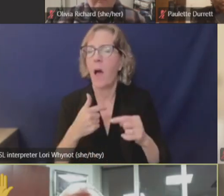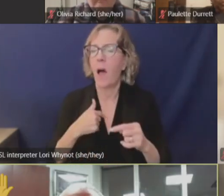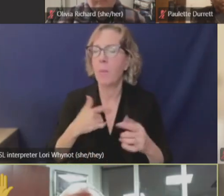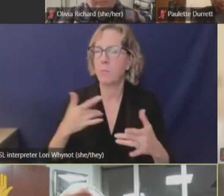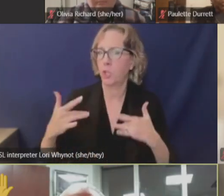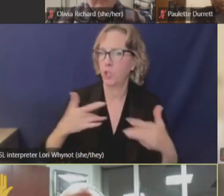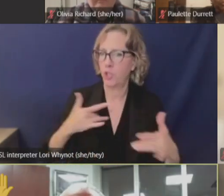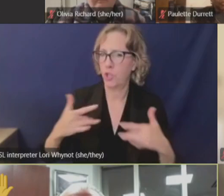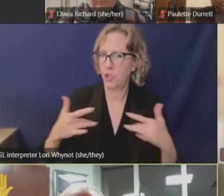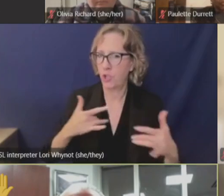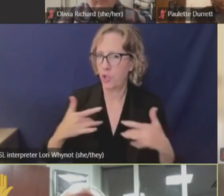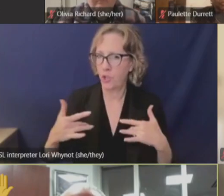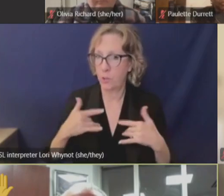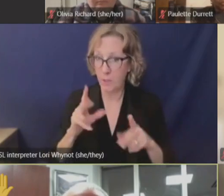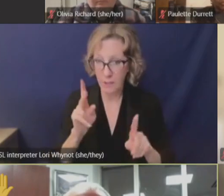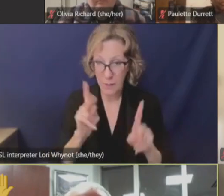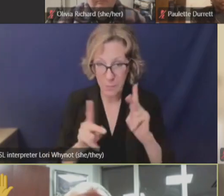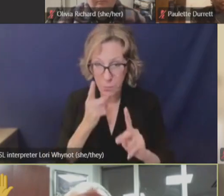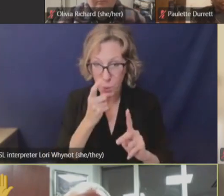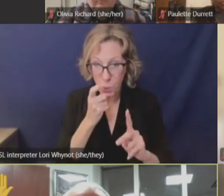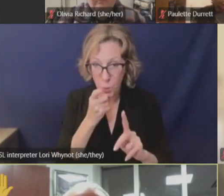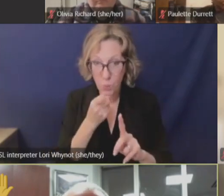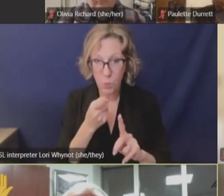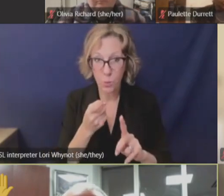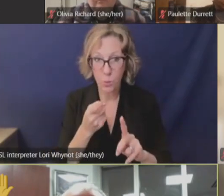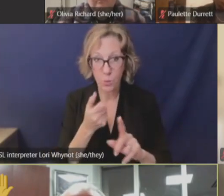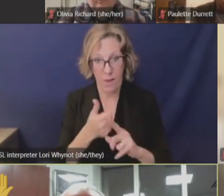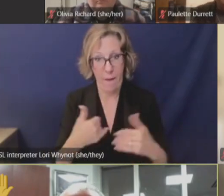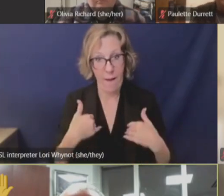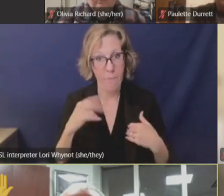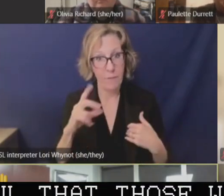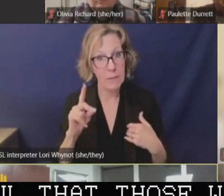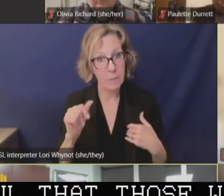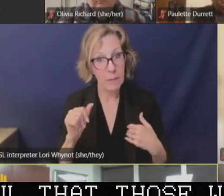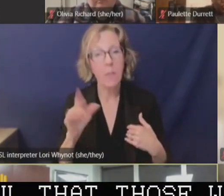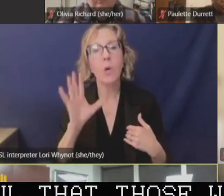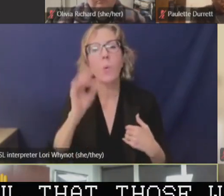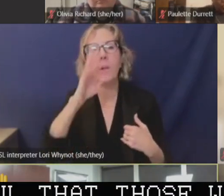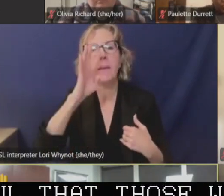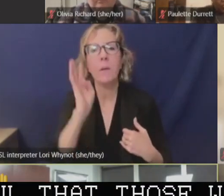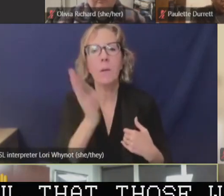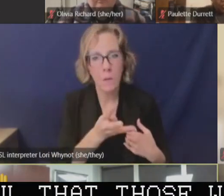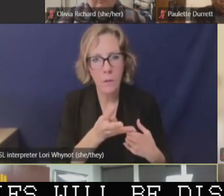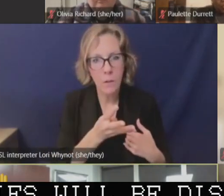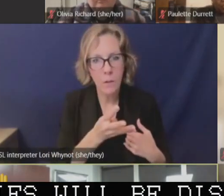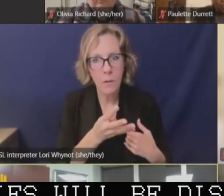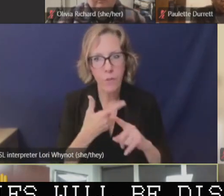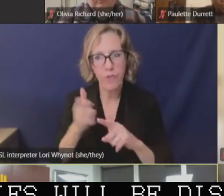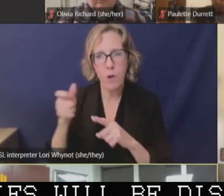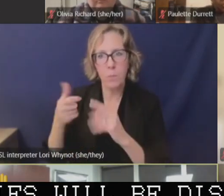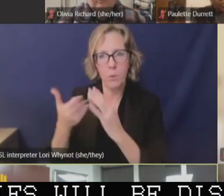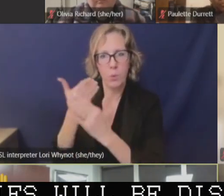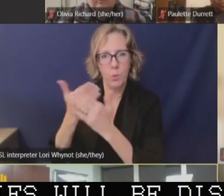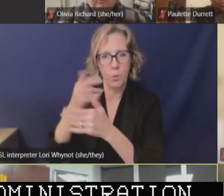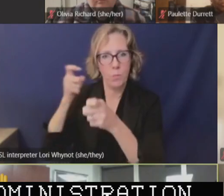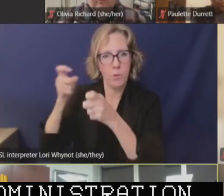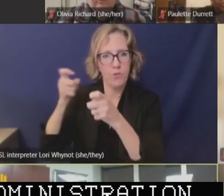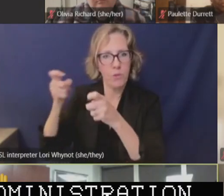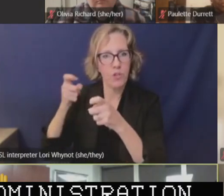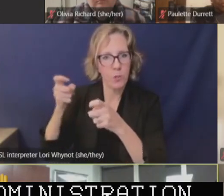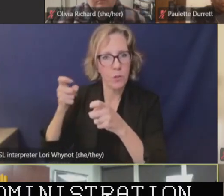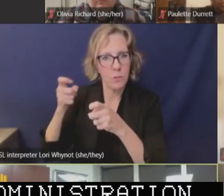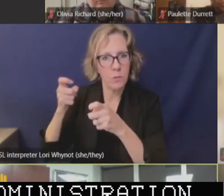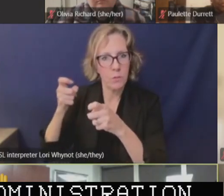those with disabilities are going to be disregarded by this administration. I'm not sure I've seen that yet, but I worry that it's going to happen.